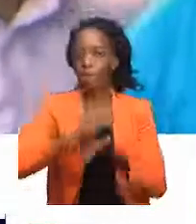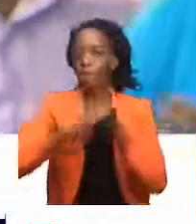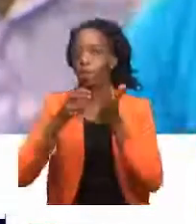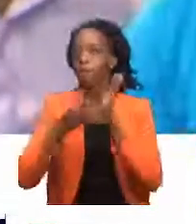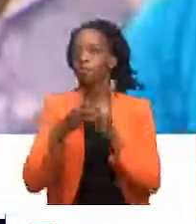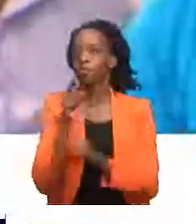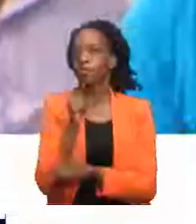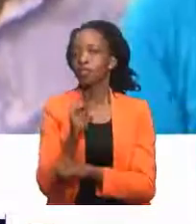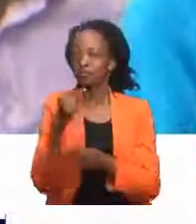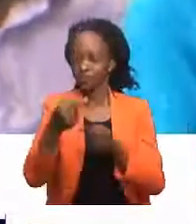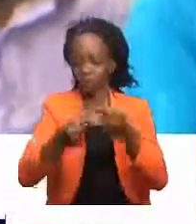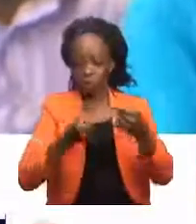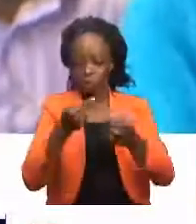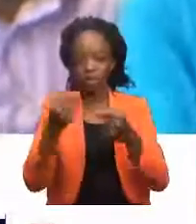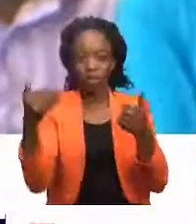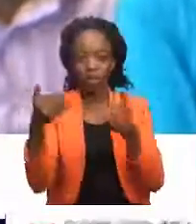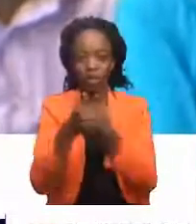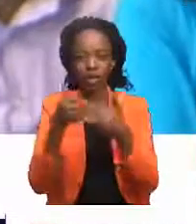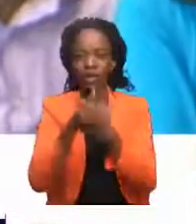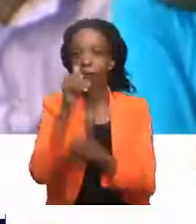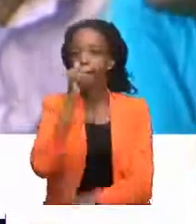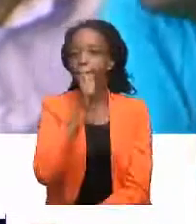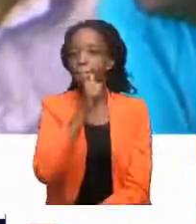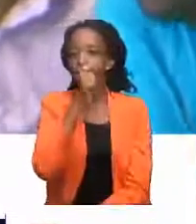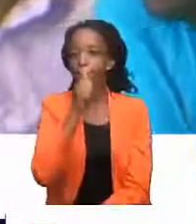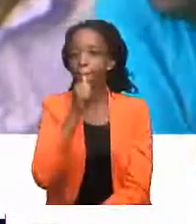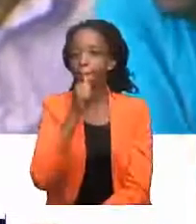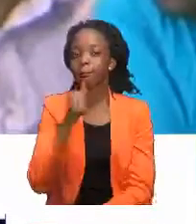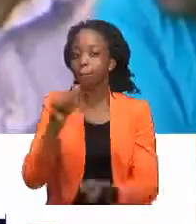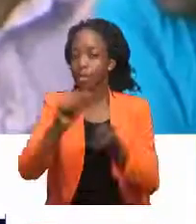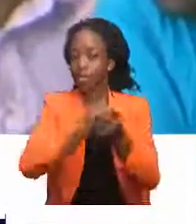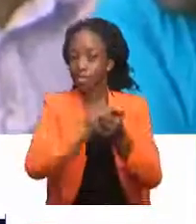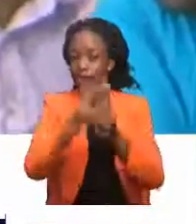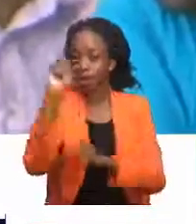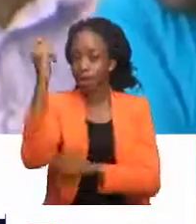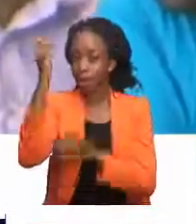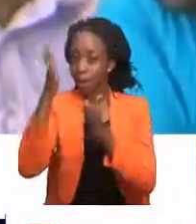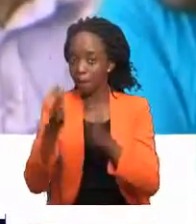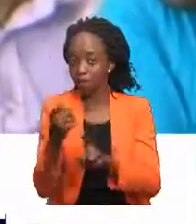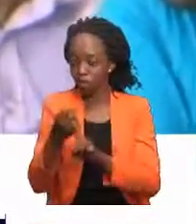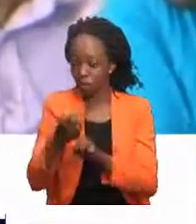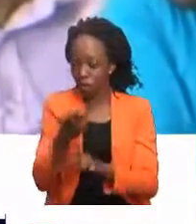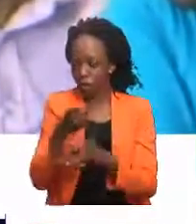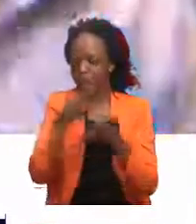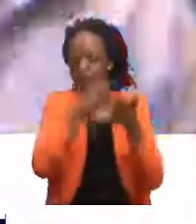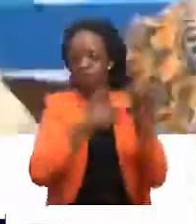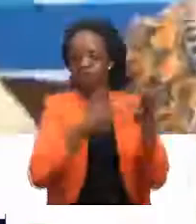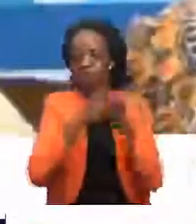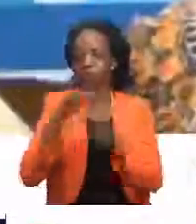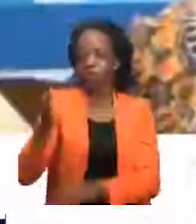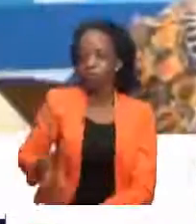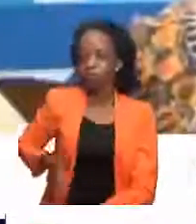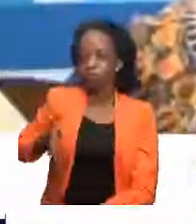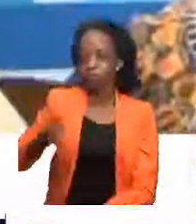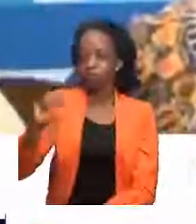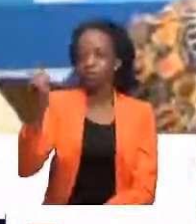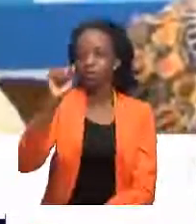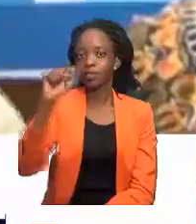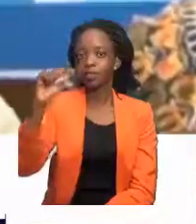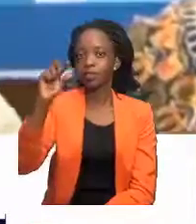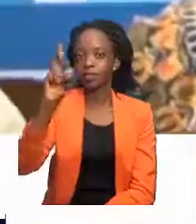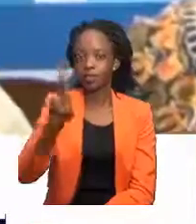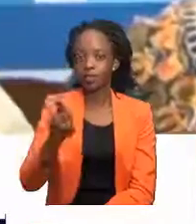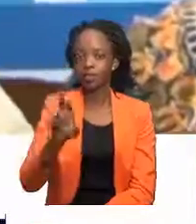huku ikizidi kuficha siri inayomaliza wa Kenya kutoka kwa mapato ya reli ya SGR.